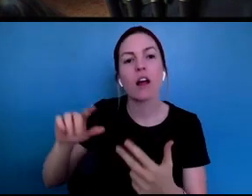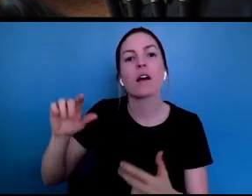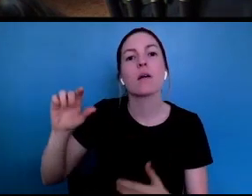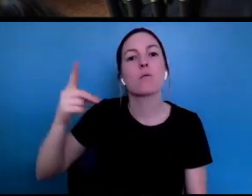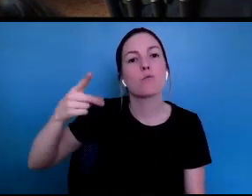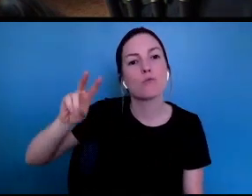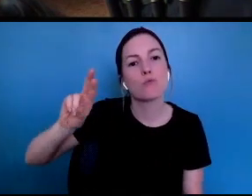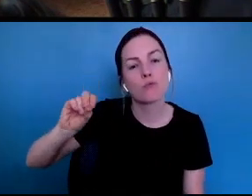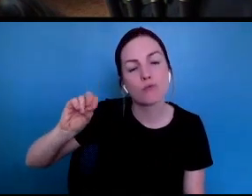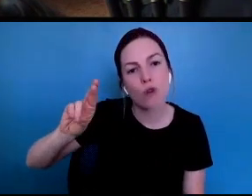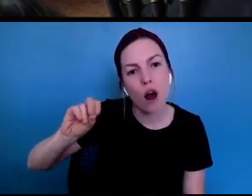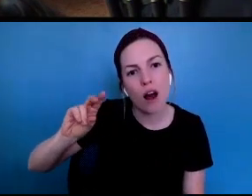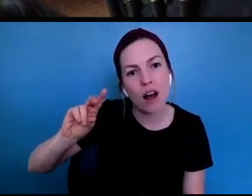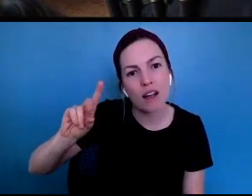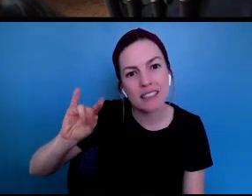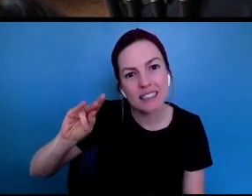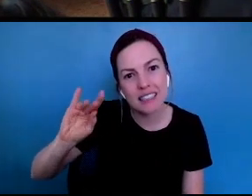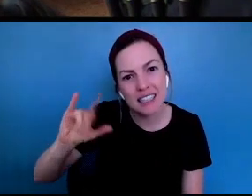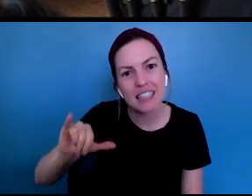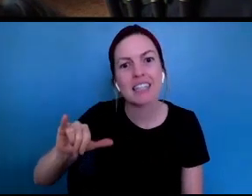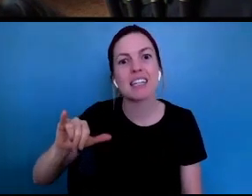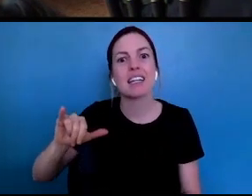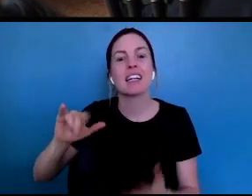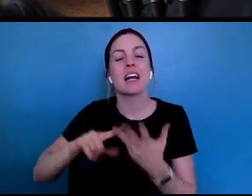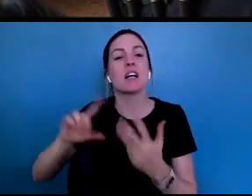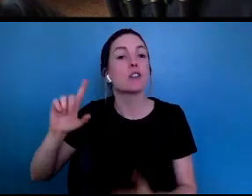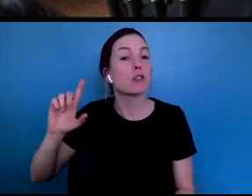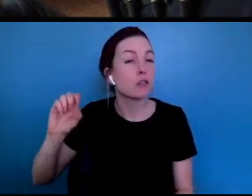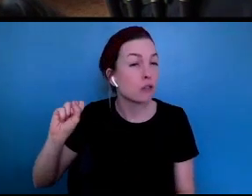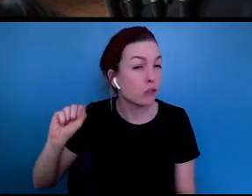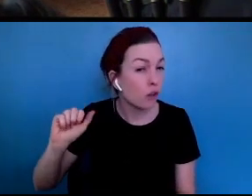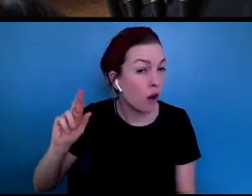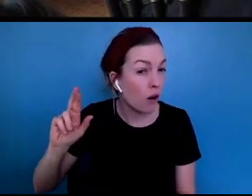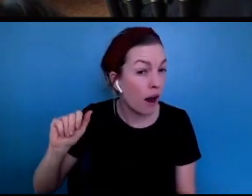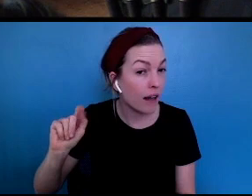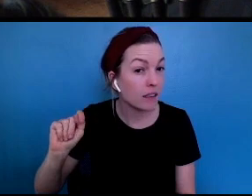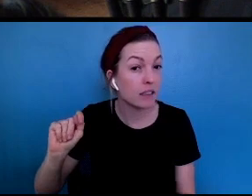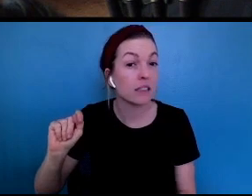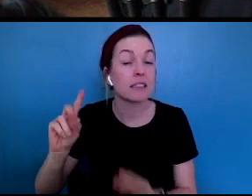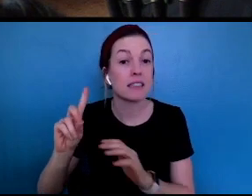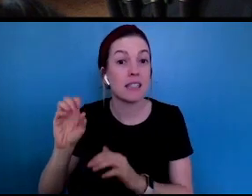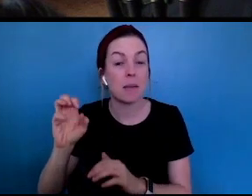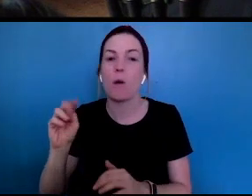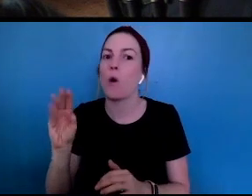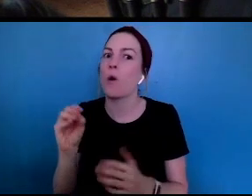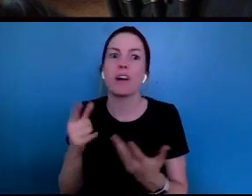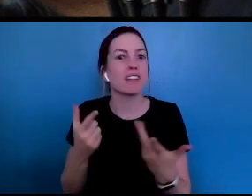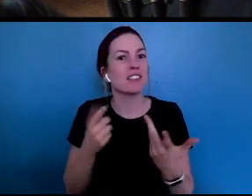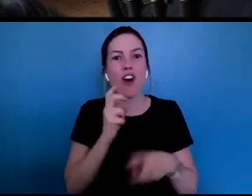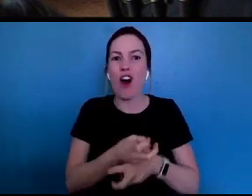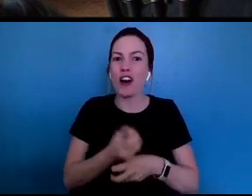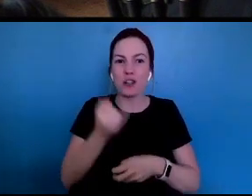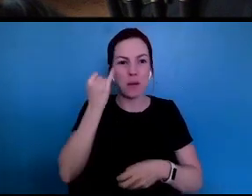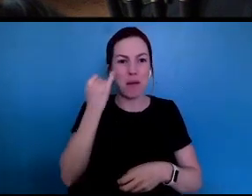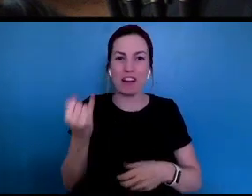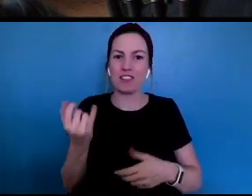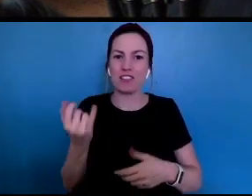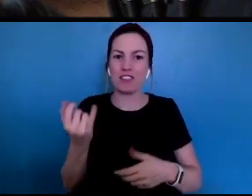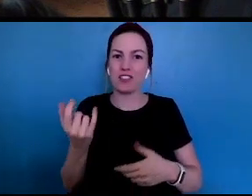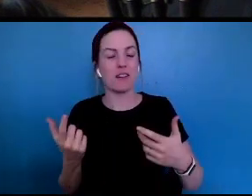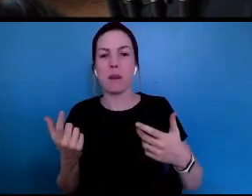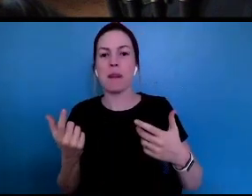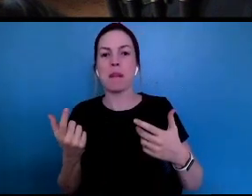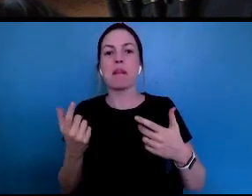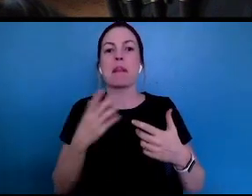have seen the Sora demo, imagining that working in real time. And so then probably all the epistemic